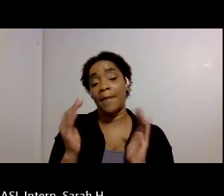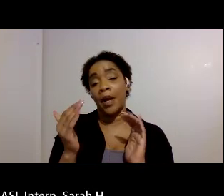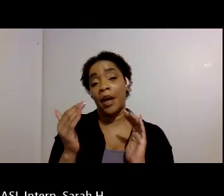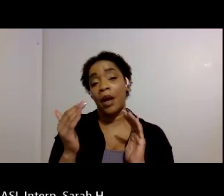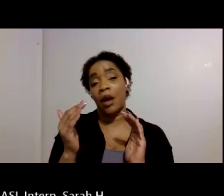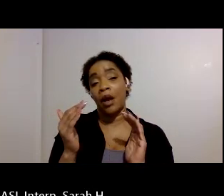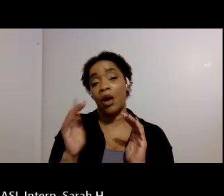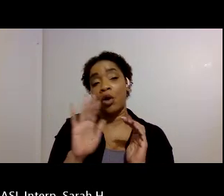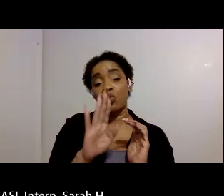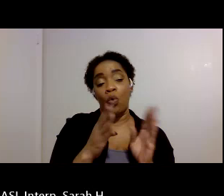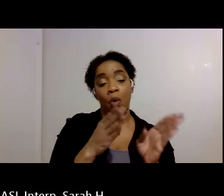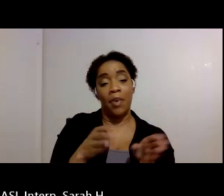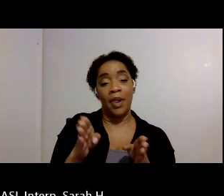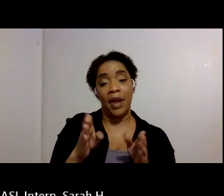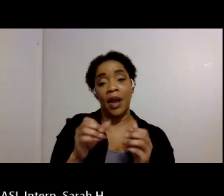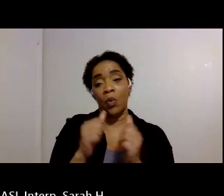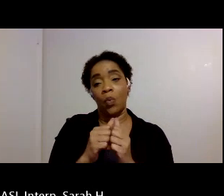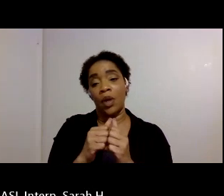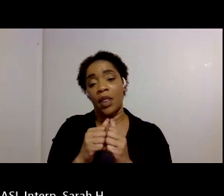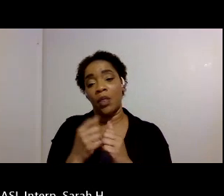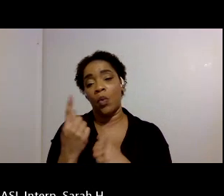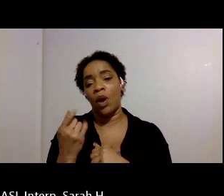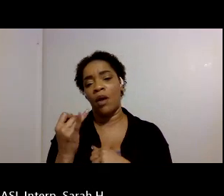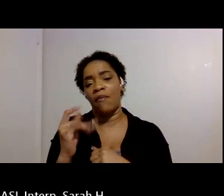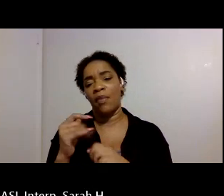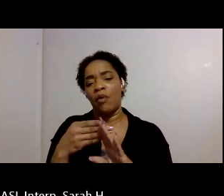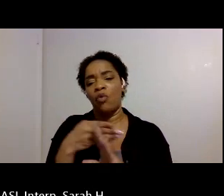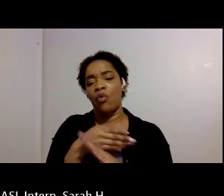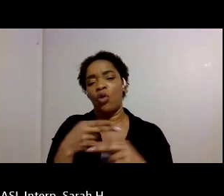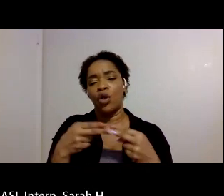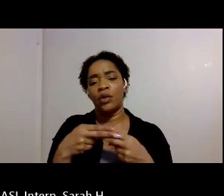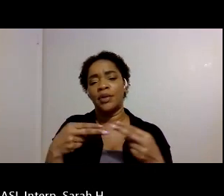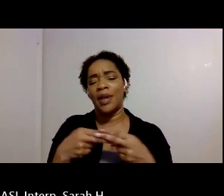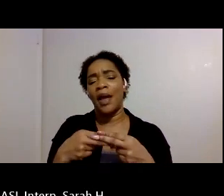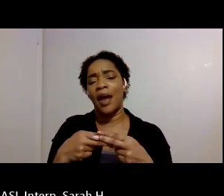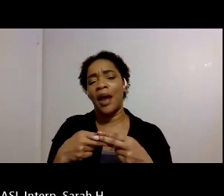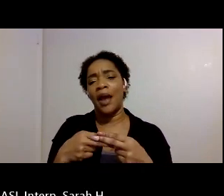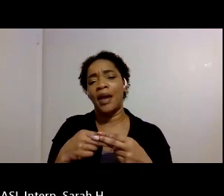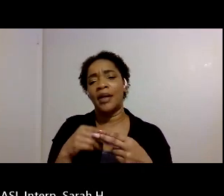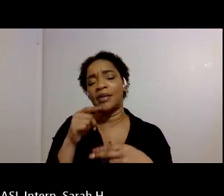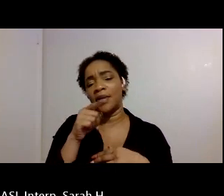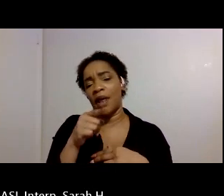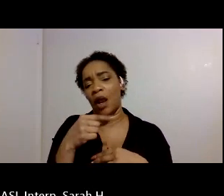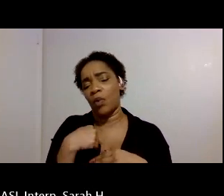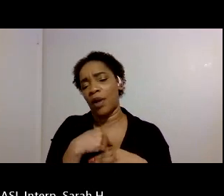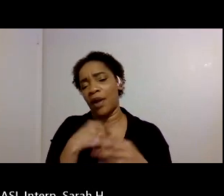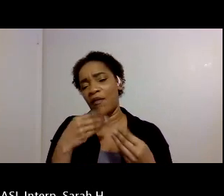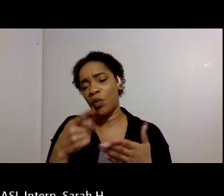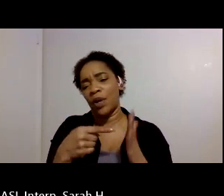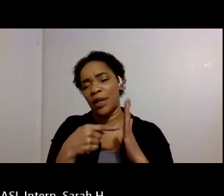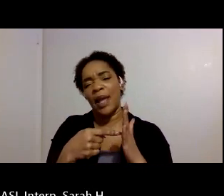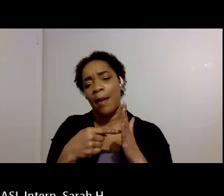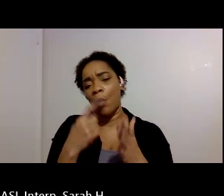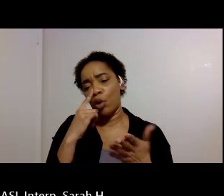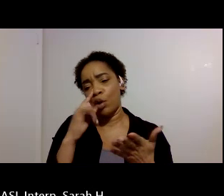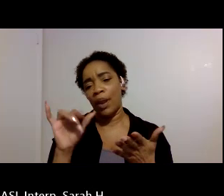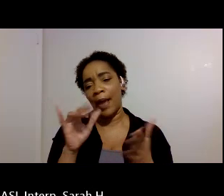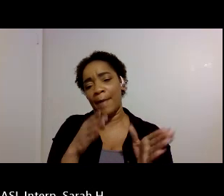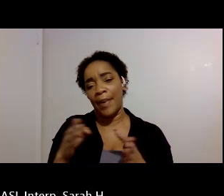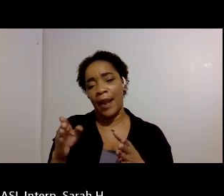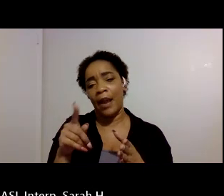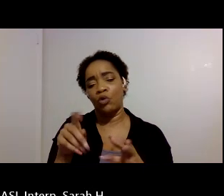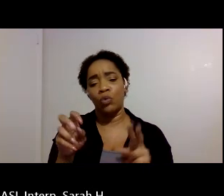your plan with, I think it was one of the earlier slides to where you had an example of a plan. So you can kind of see, and we went